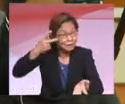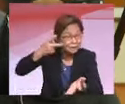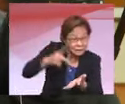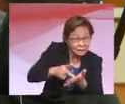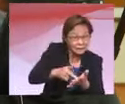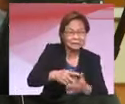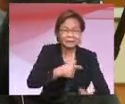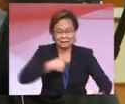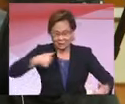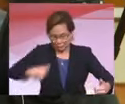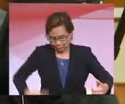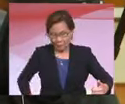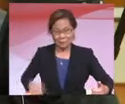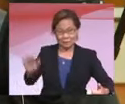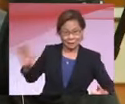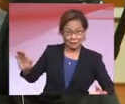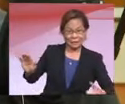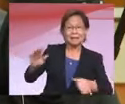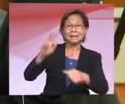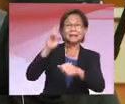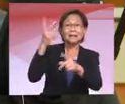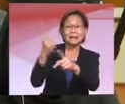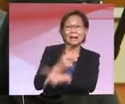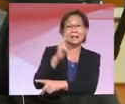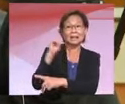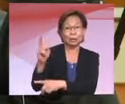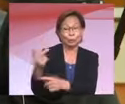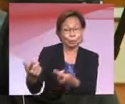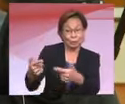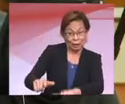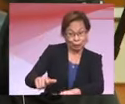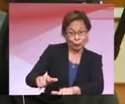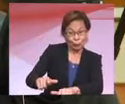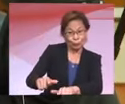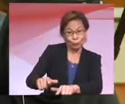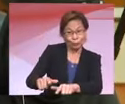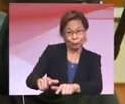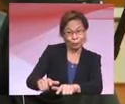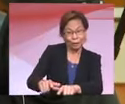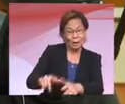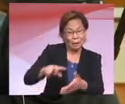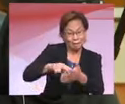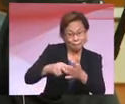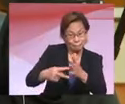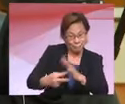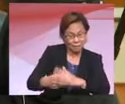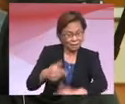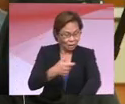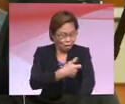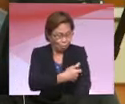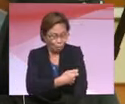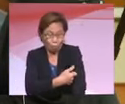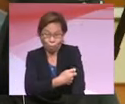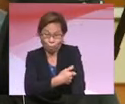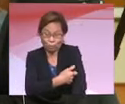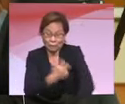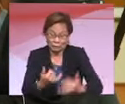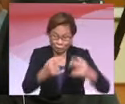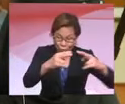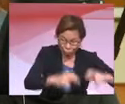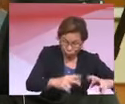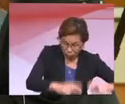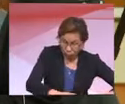in Beijing's second wave. So does that mean the vaccine and the researching now